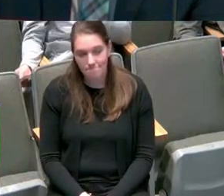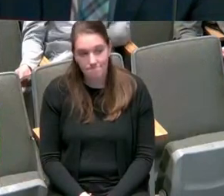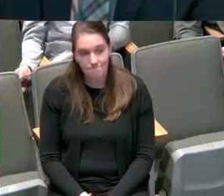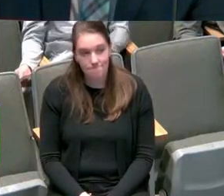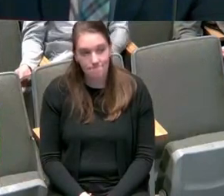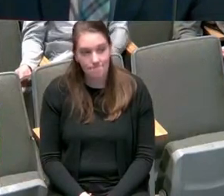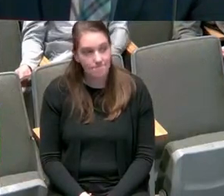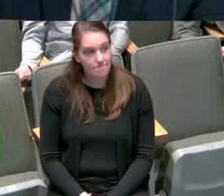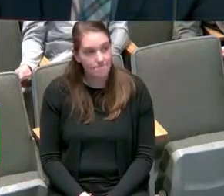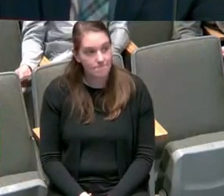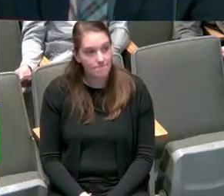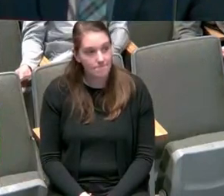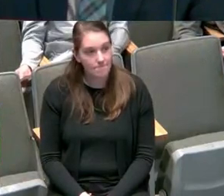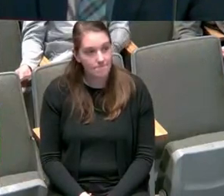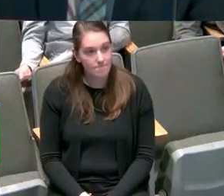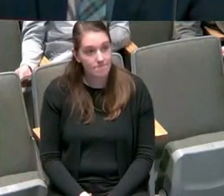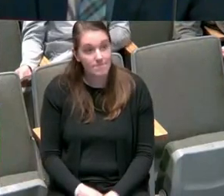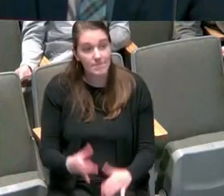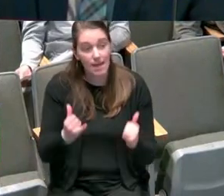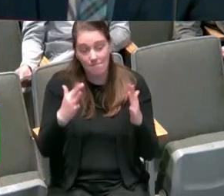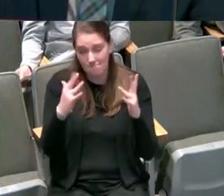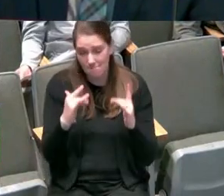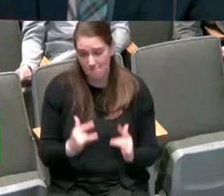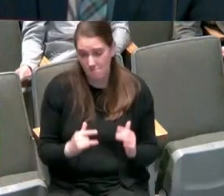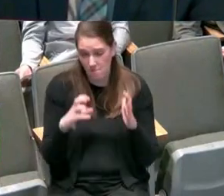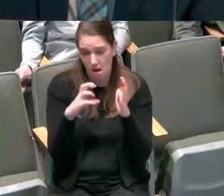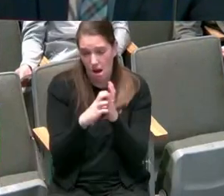okay we're on to article 42.